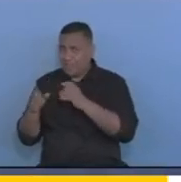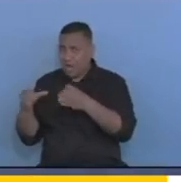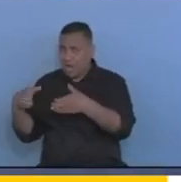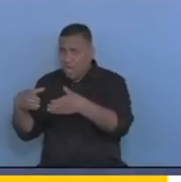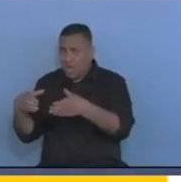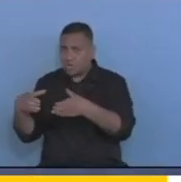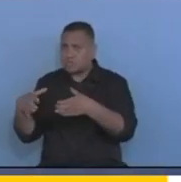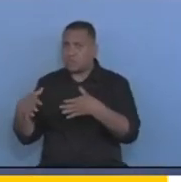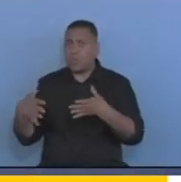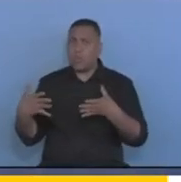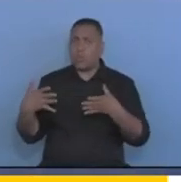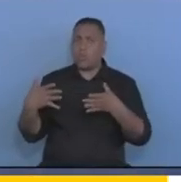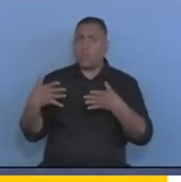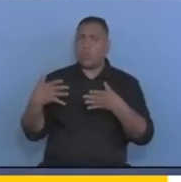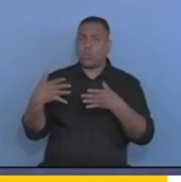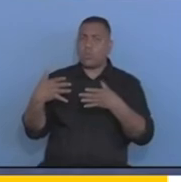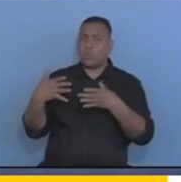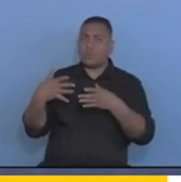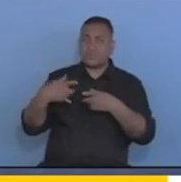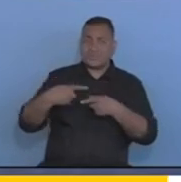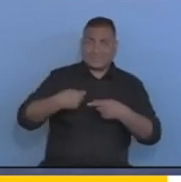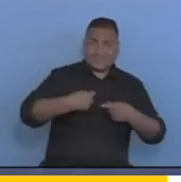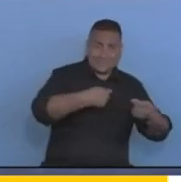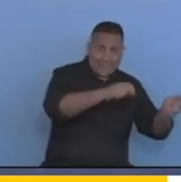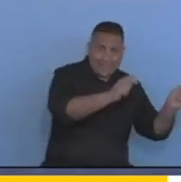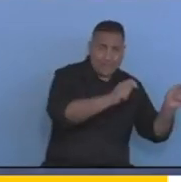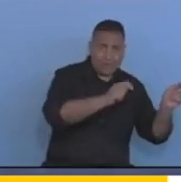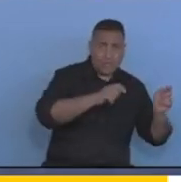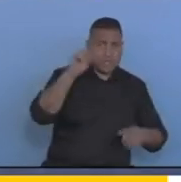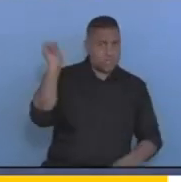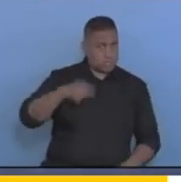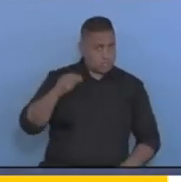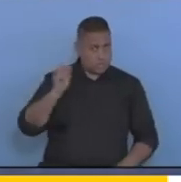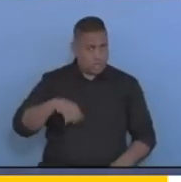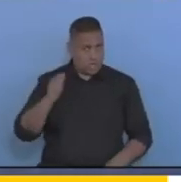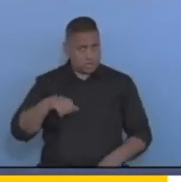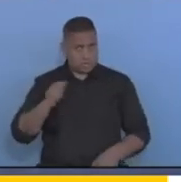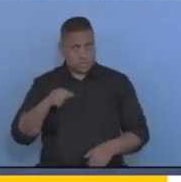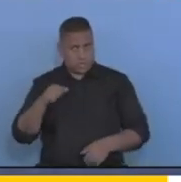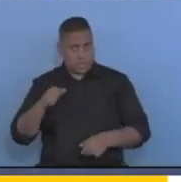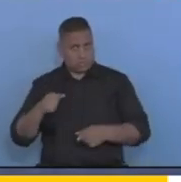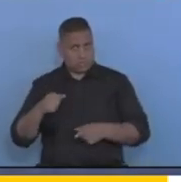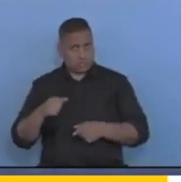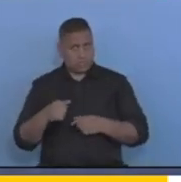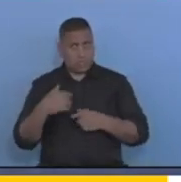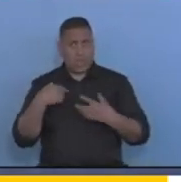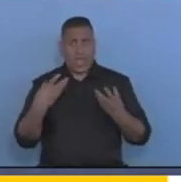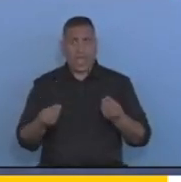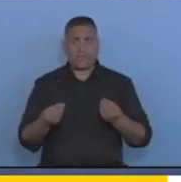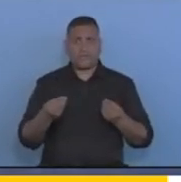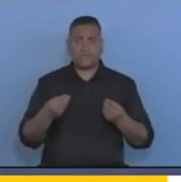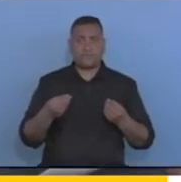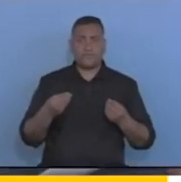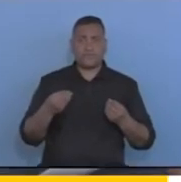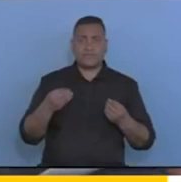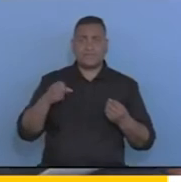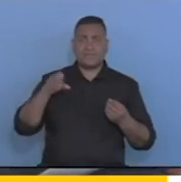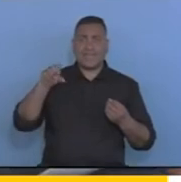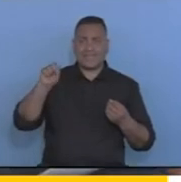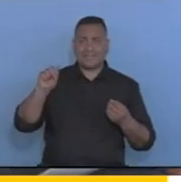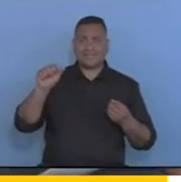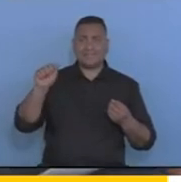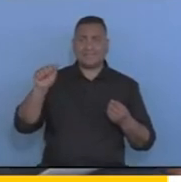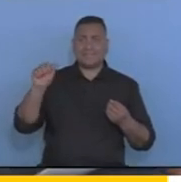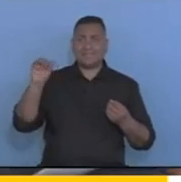into a market? Yes. At the moment, we had the SAFI group. It is the South African Furniture